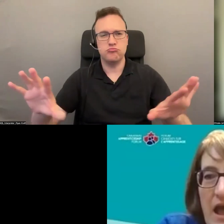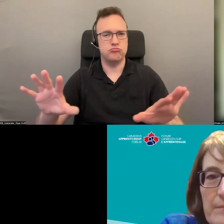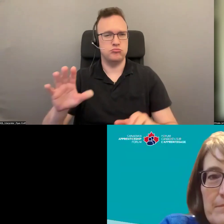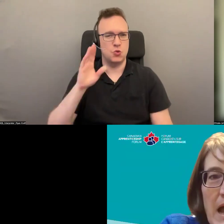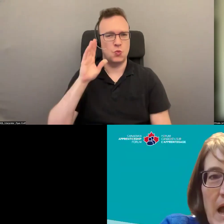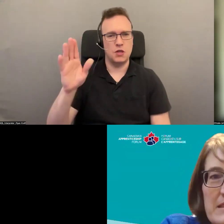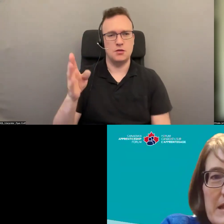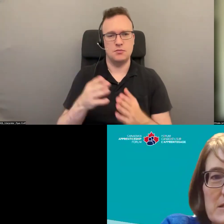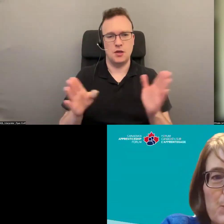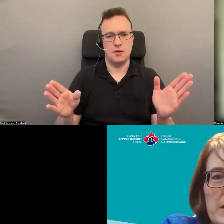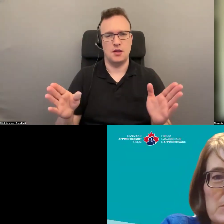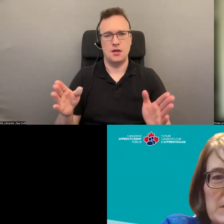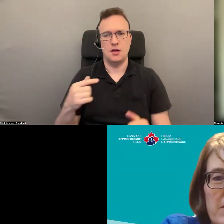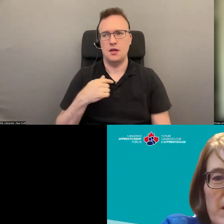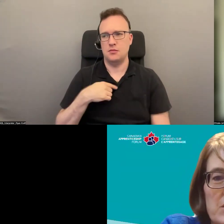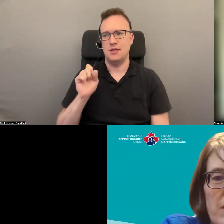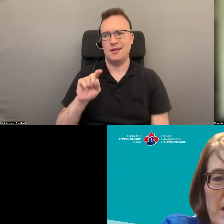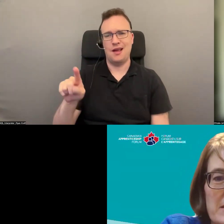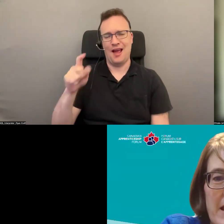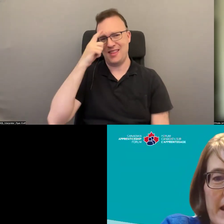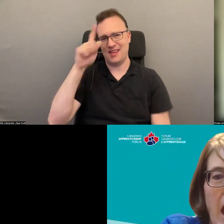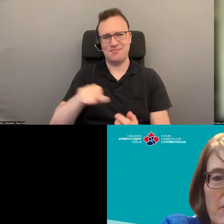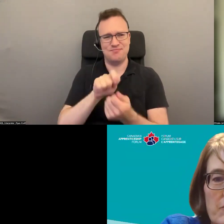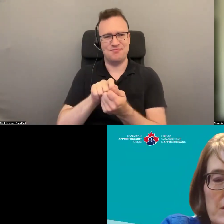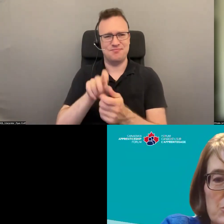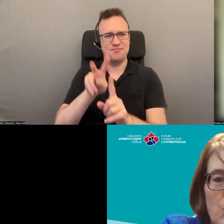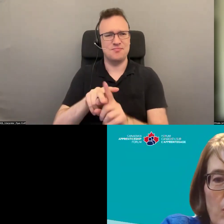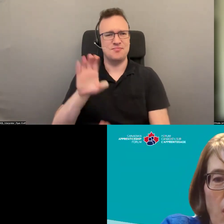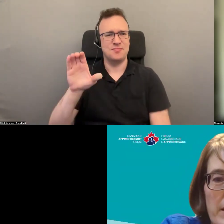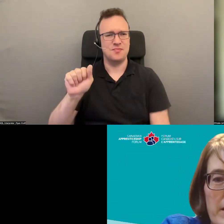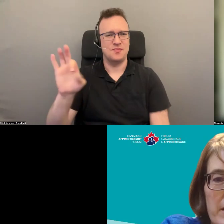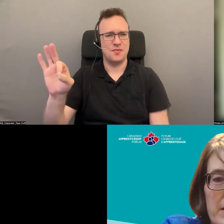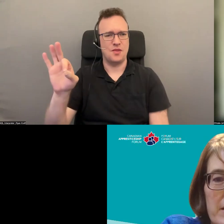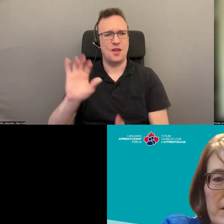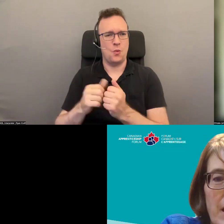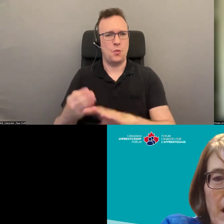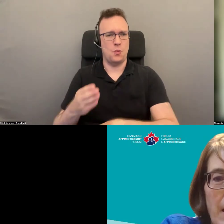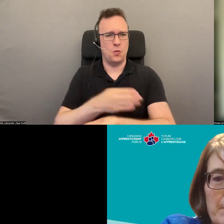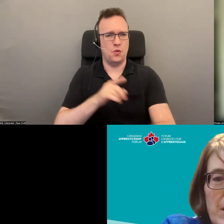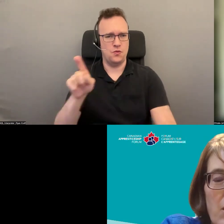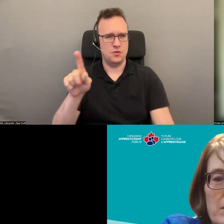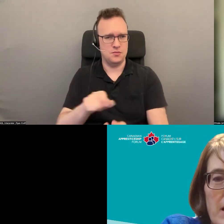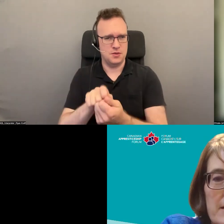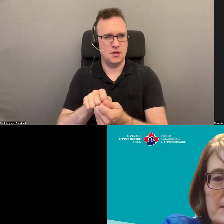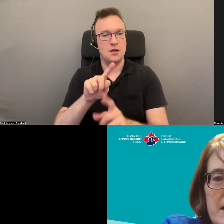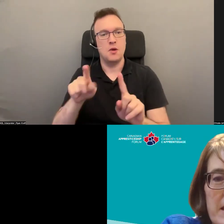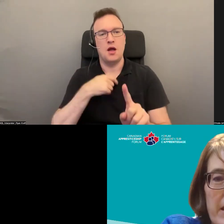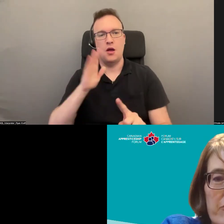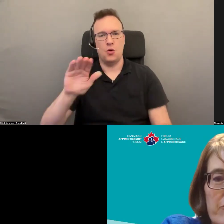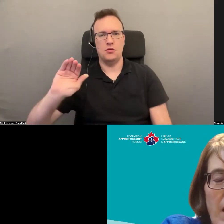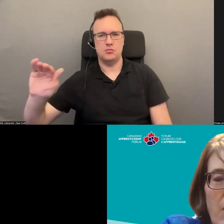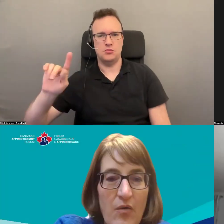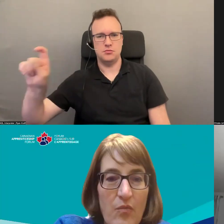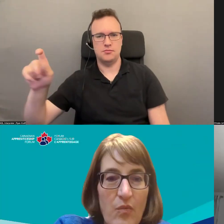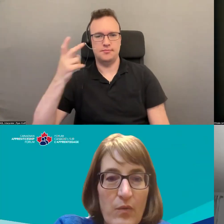that. I think it's pretty specific to the things that CAF needs to work on. But I'll see